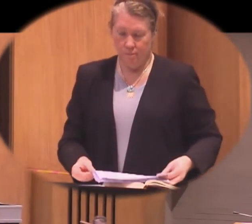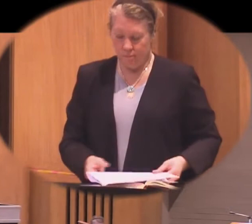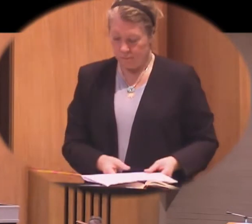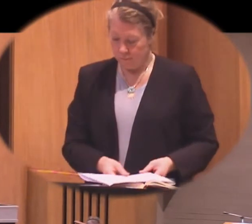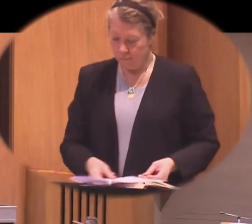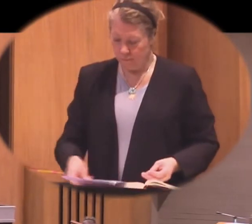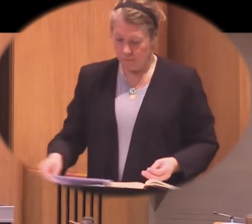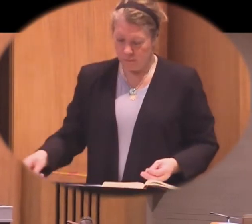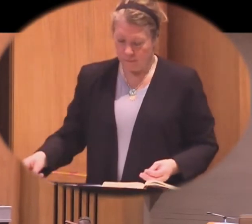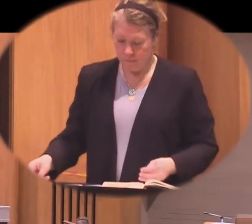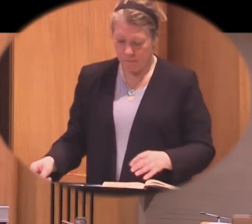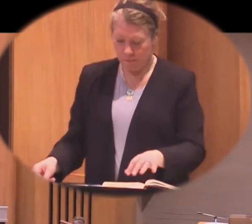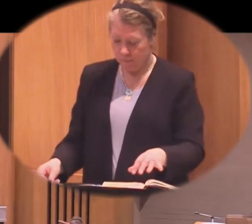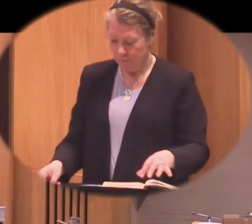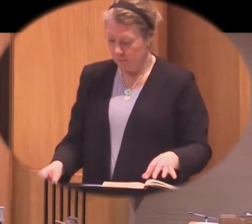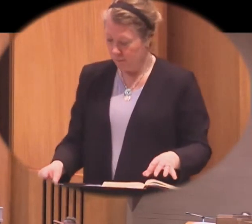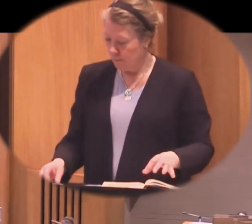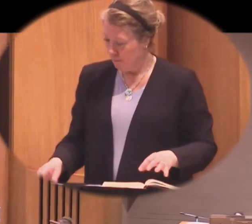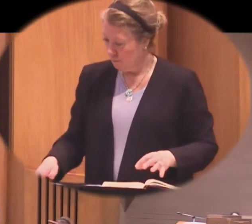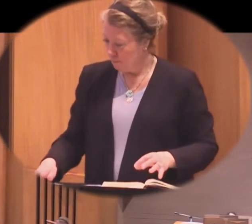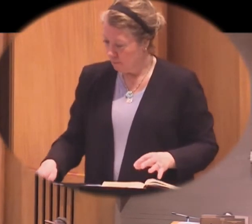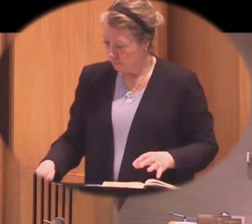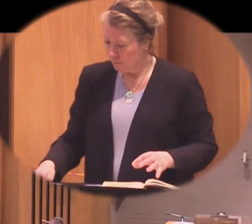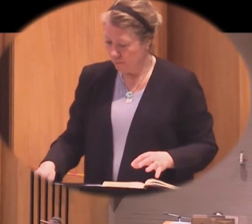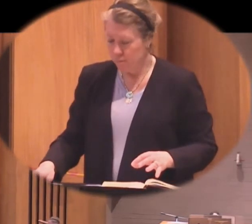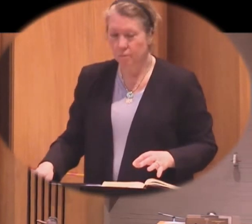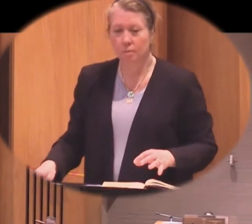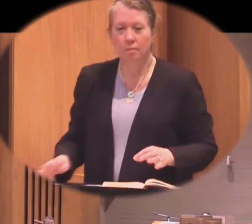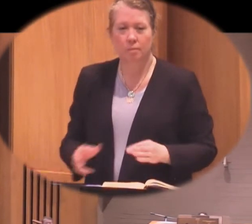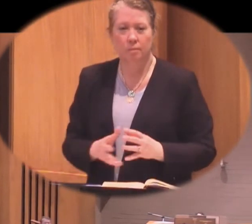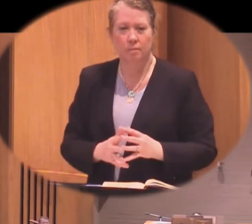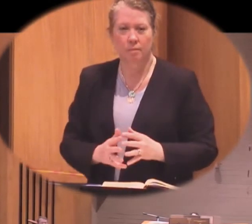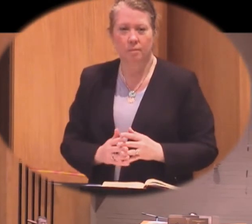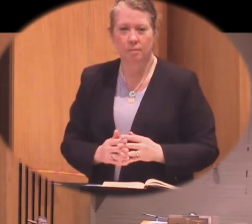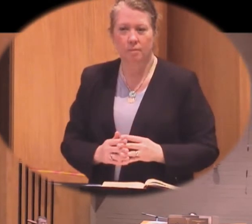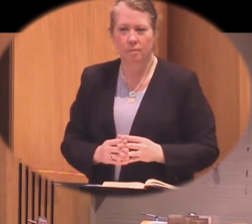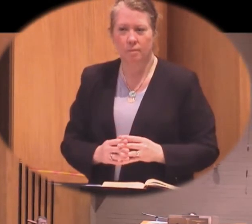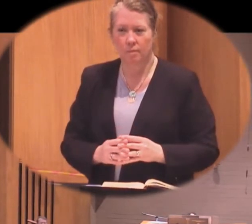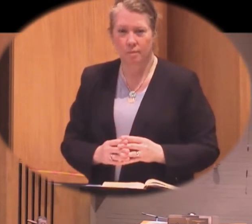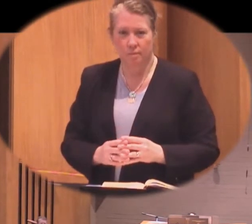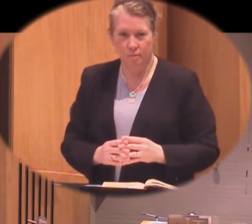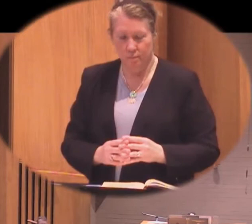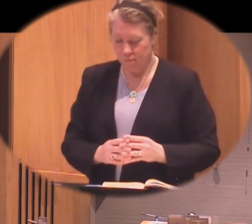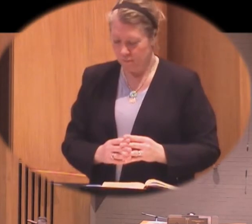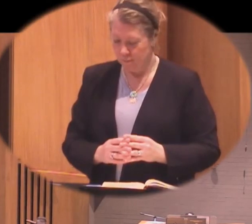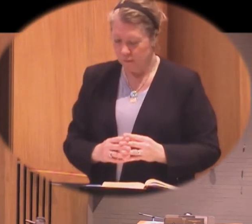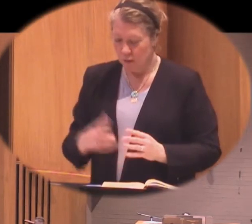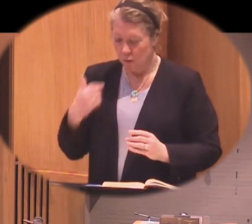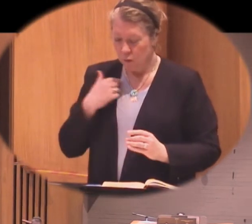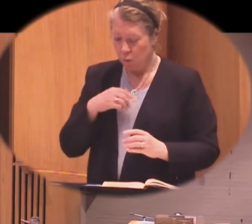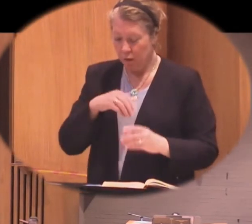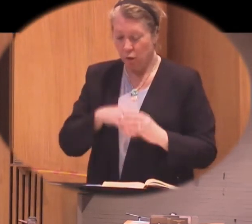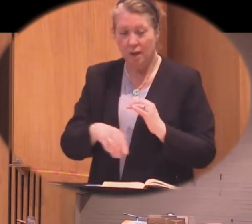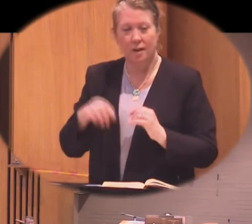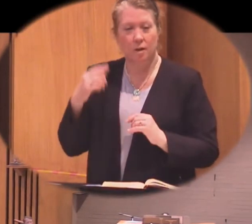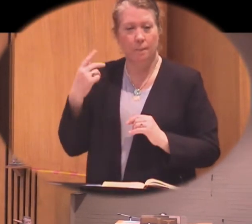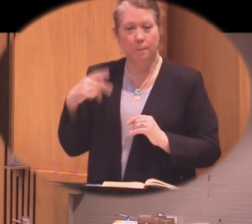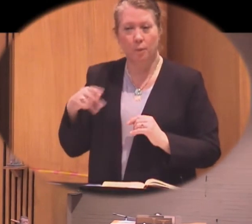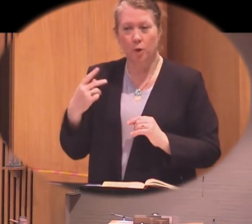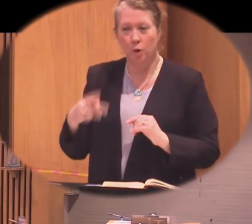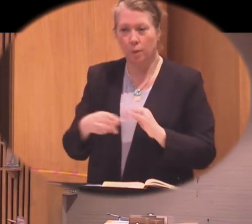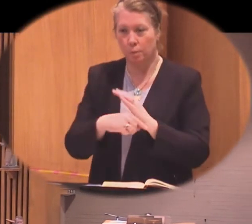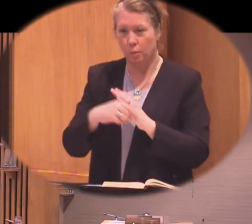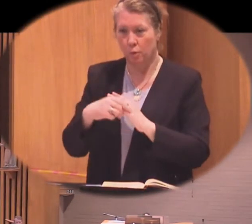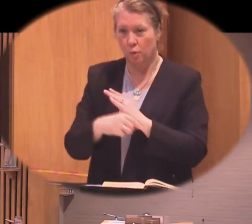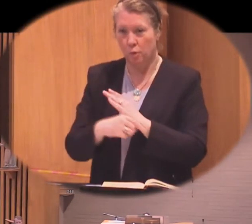As we present our gifts, please join in singing from your Lenten Purple Worship Aid, O Beauty